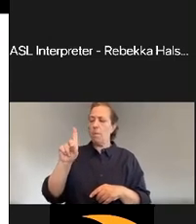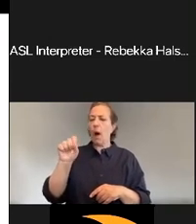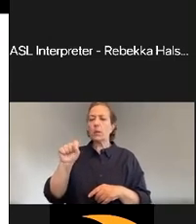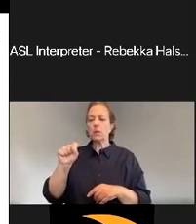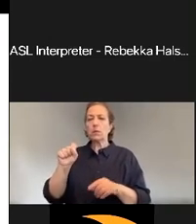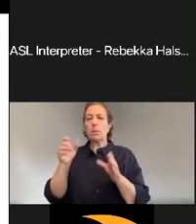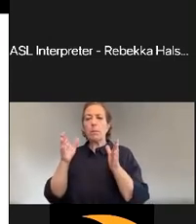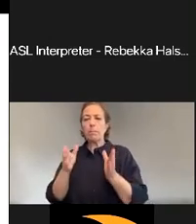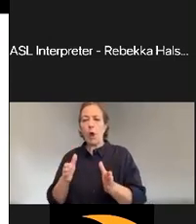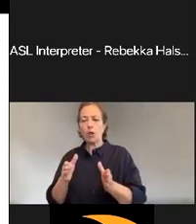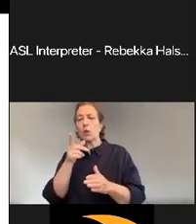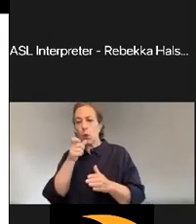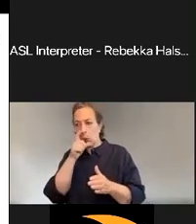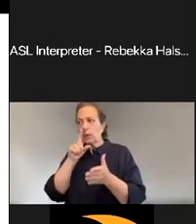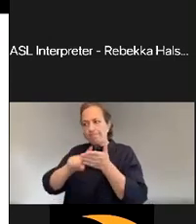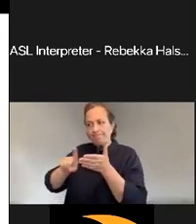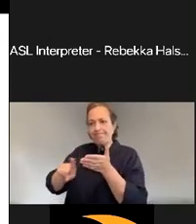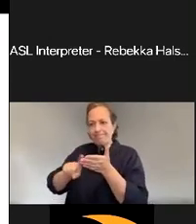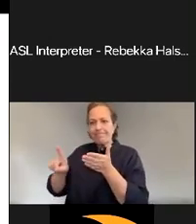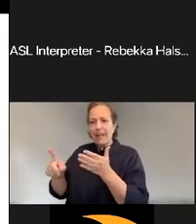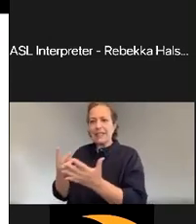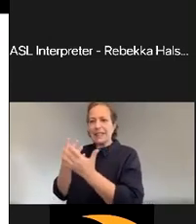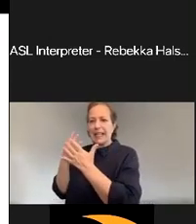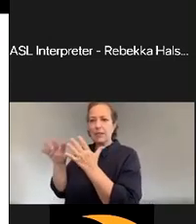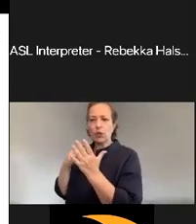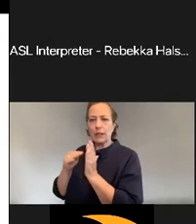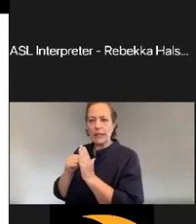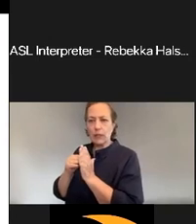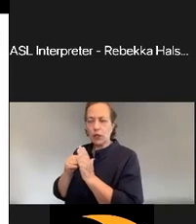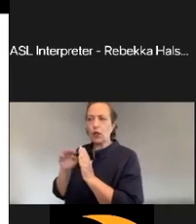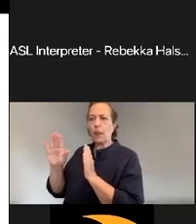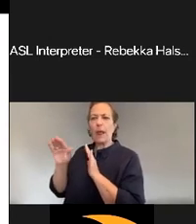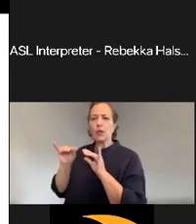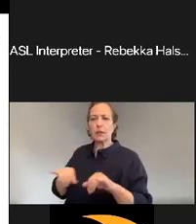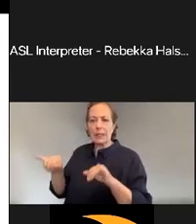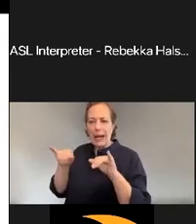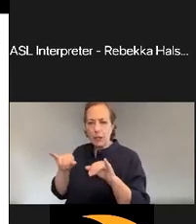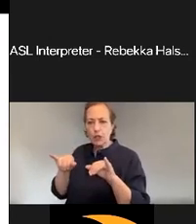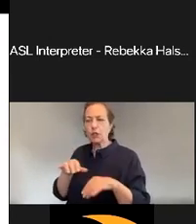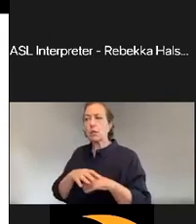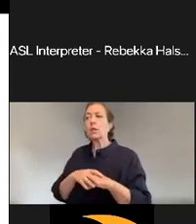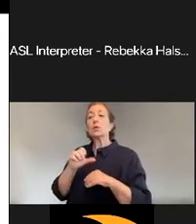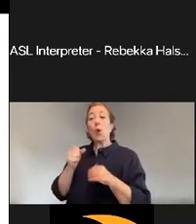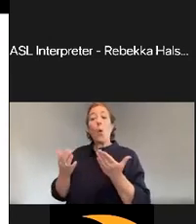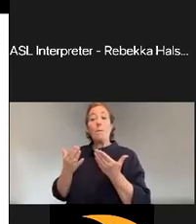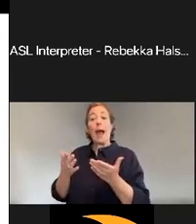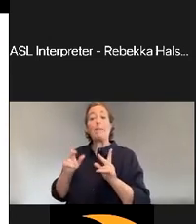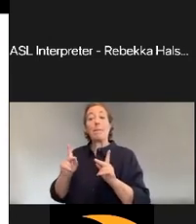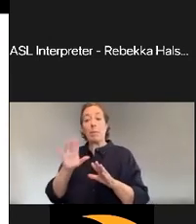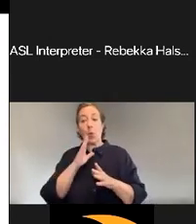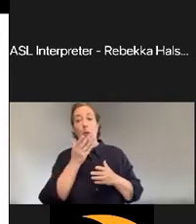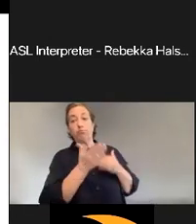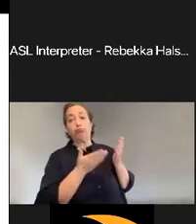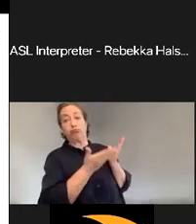into detention center standards, and it's possible to start to do more complaints and so forth. And I'm actually